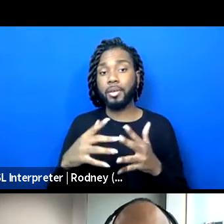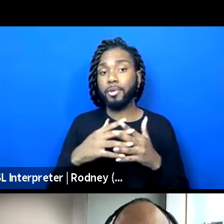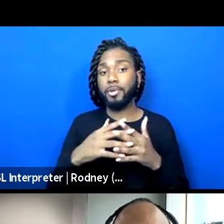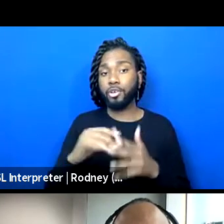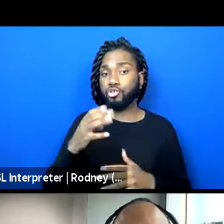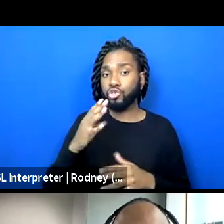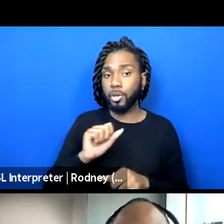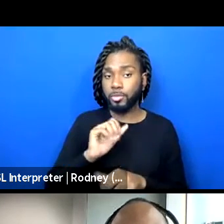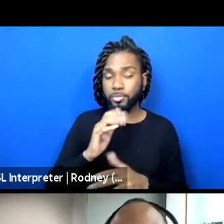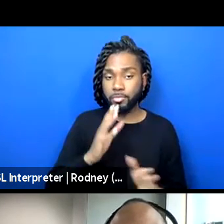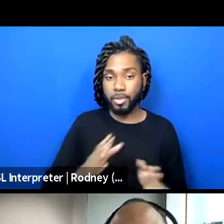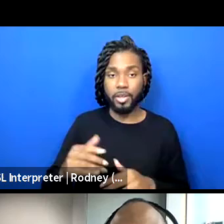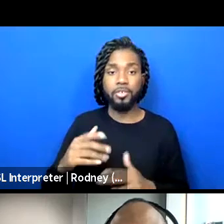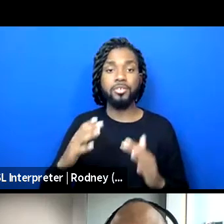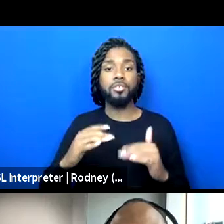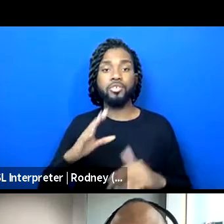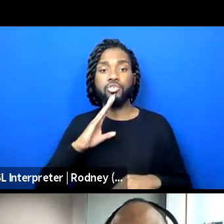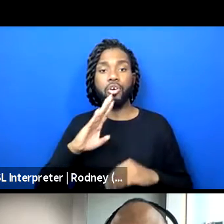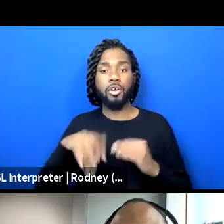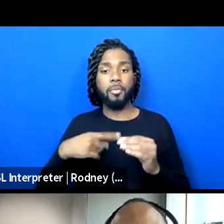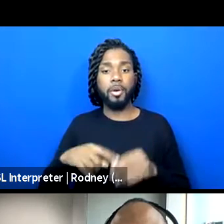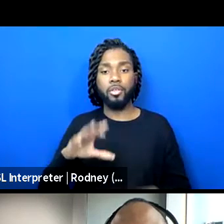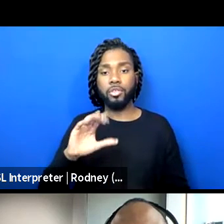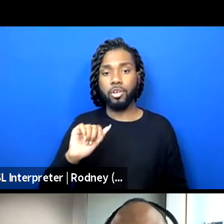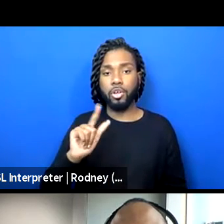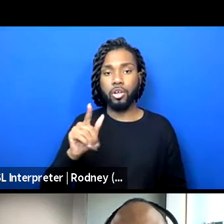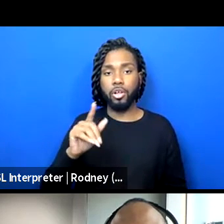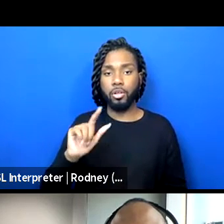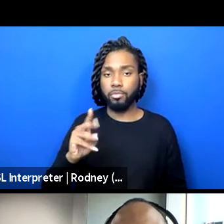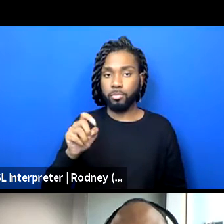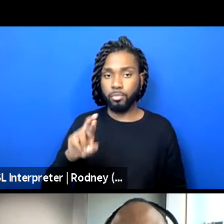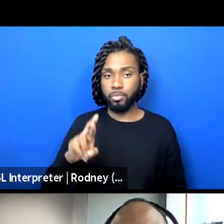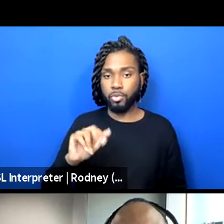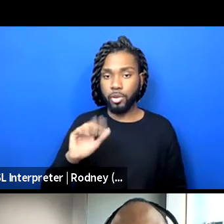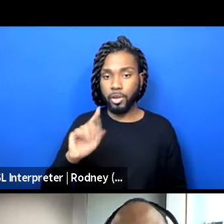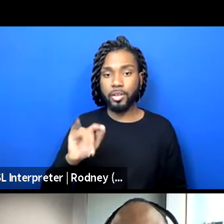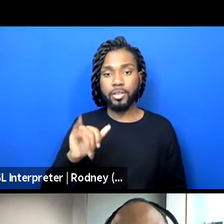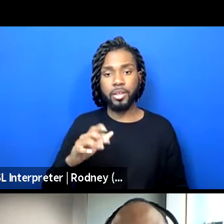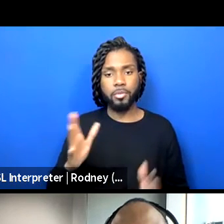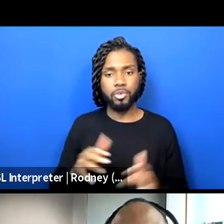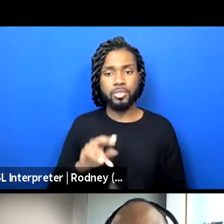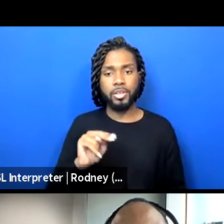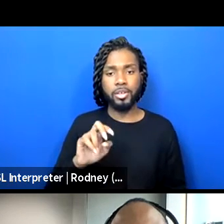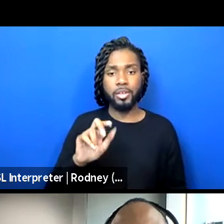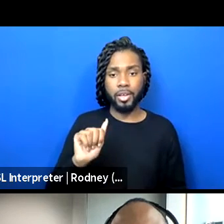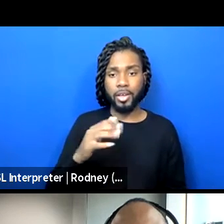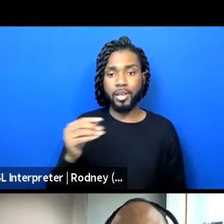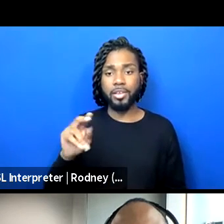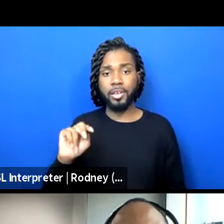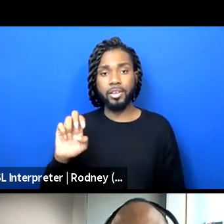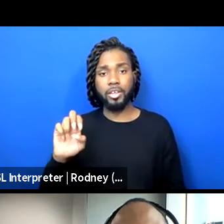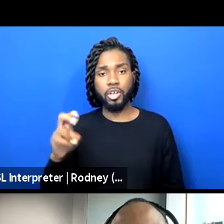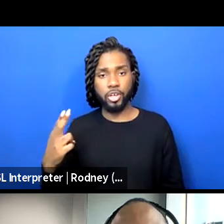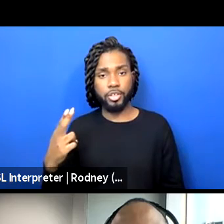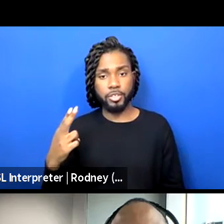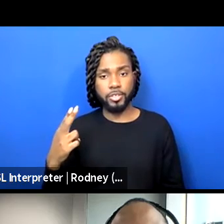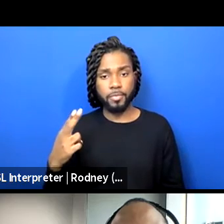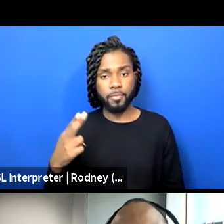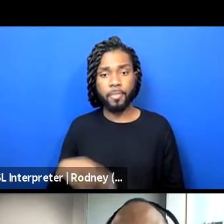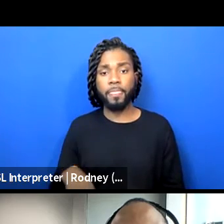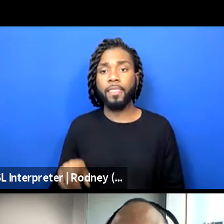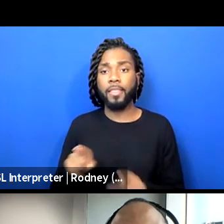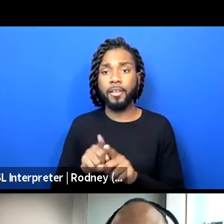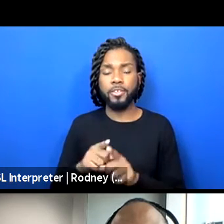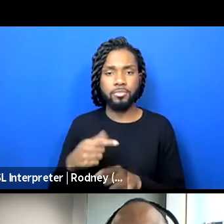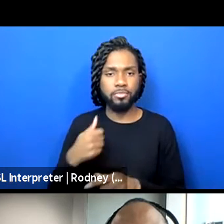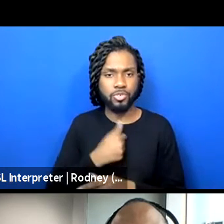the Calmer Act, which really builds and bolsters the NEA and the NEH, right? There's also I'm sorry if you